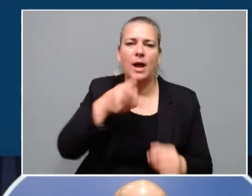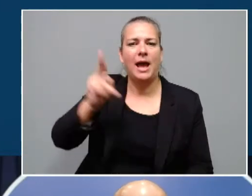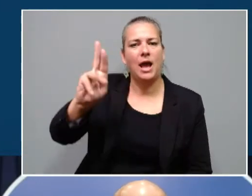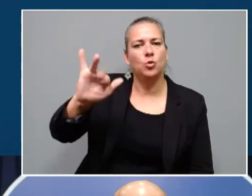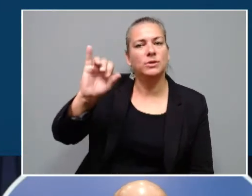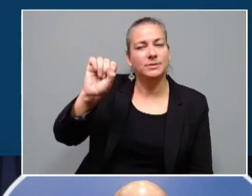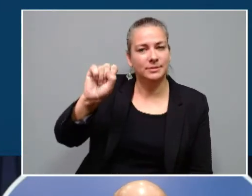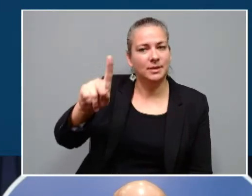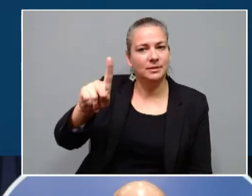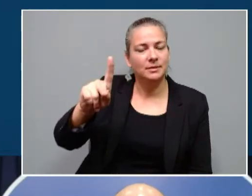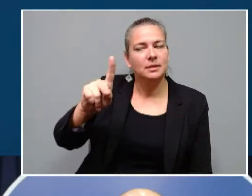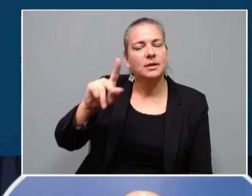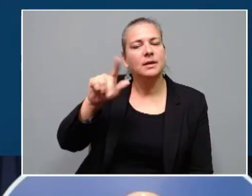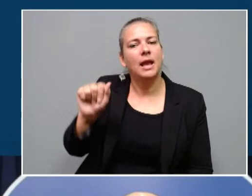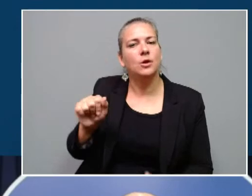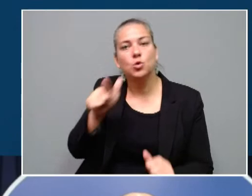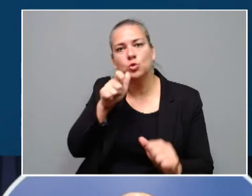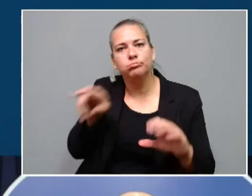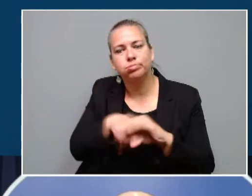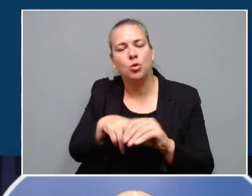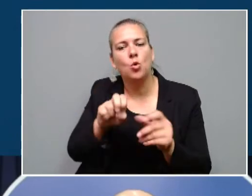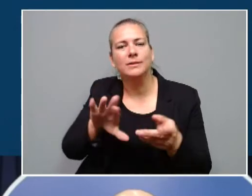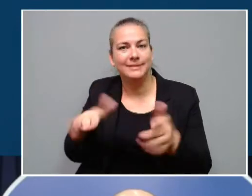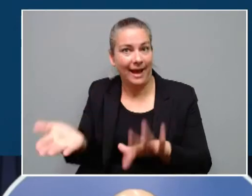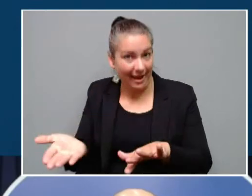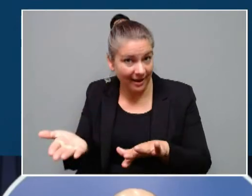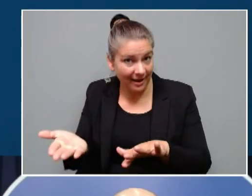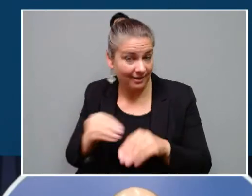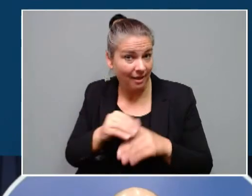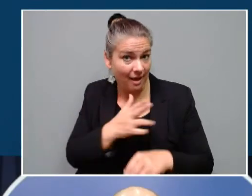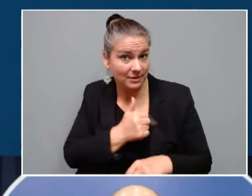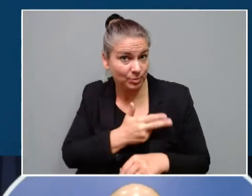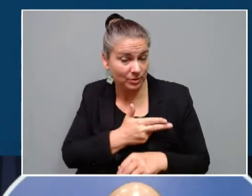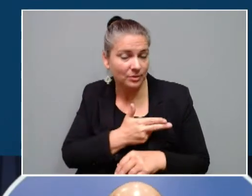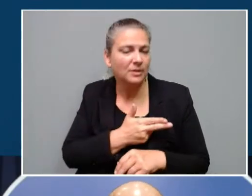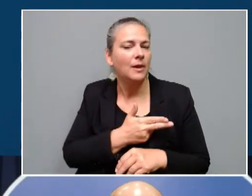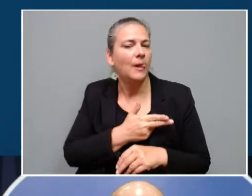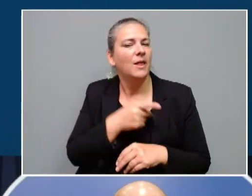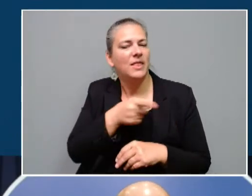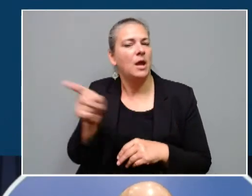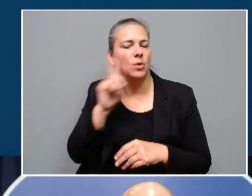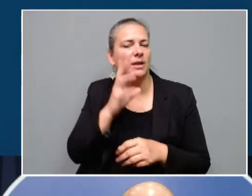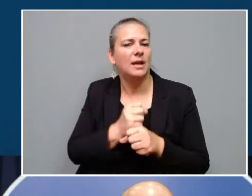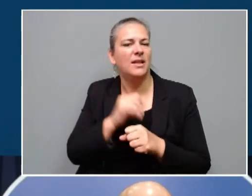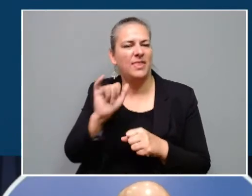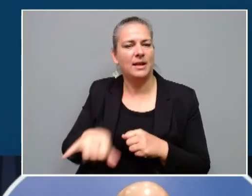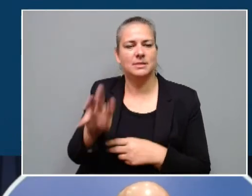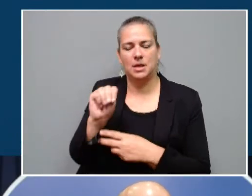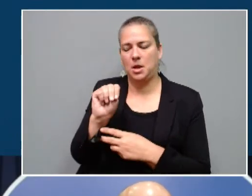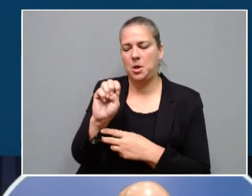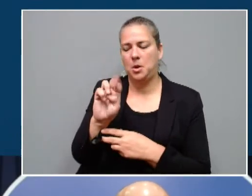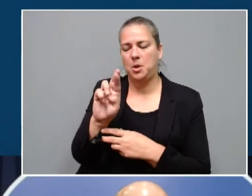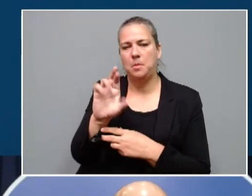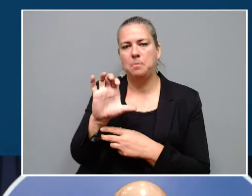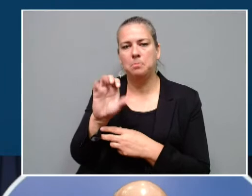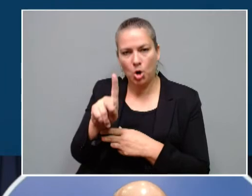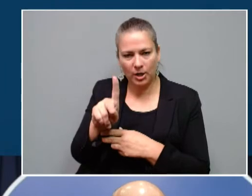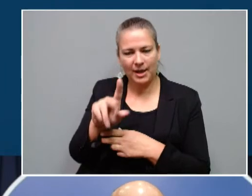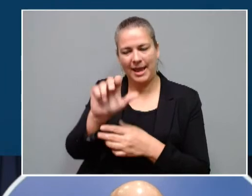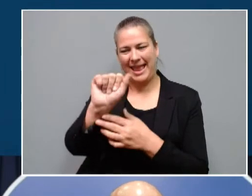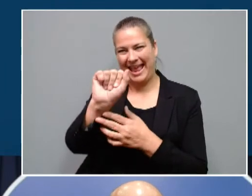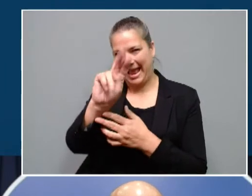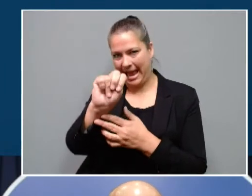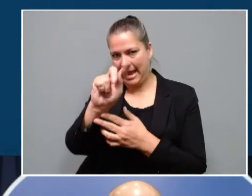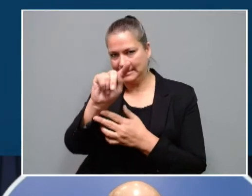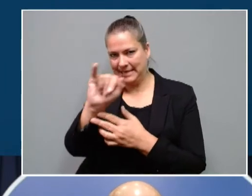to hospitalization and death. So that is the new Merck oral antiviral. It's a wonderful accomplishment, though, for science